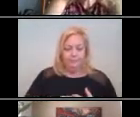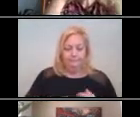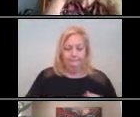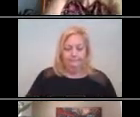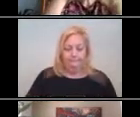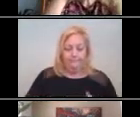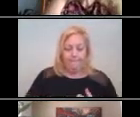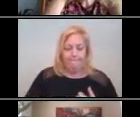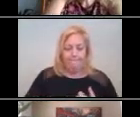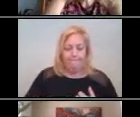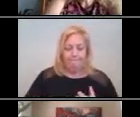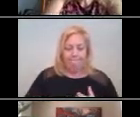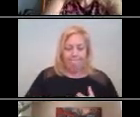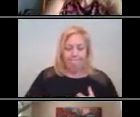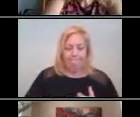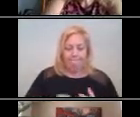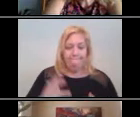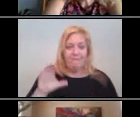Connie Stewart.